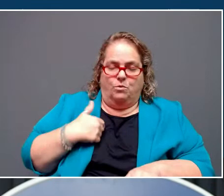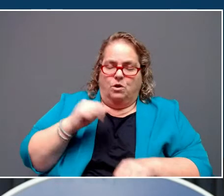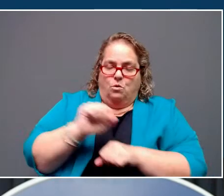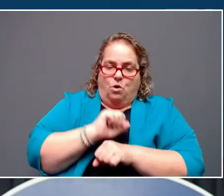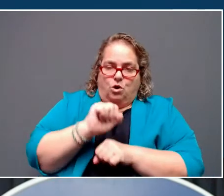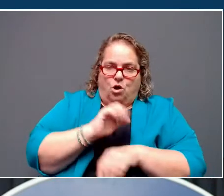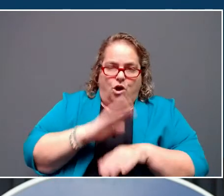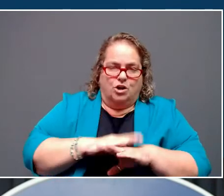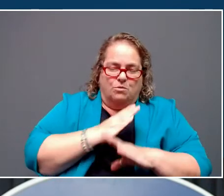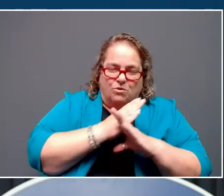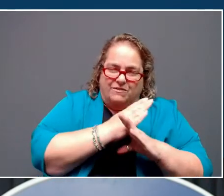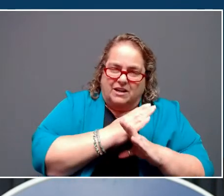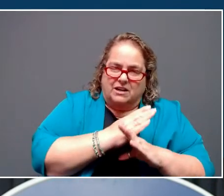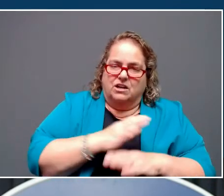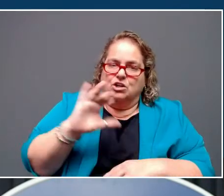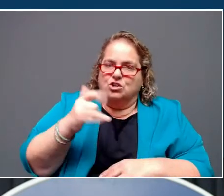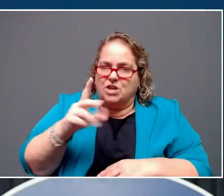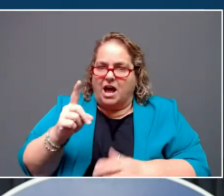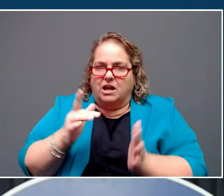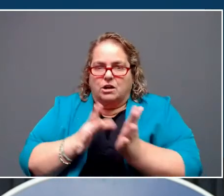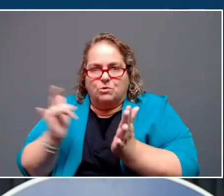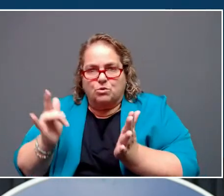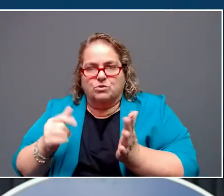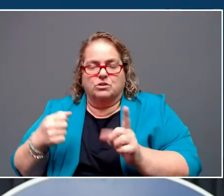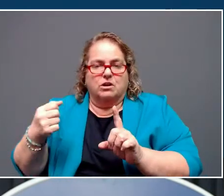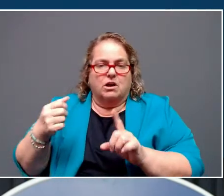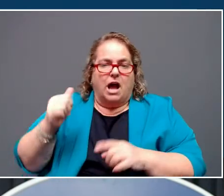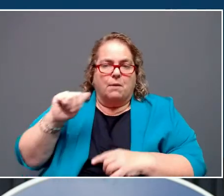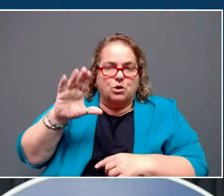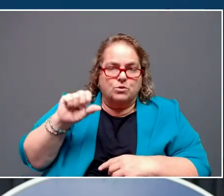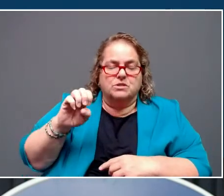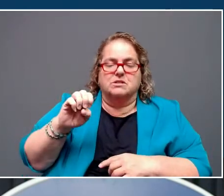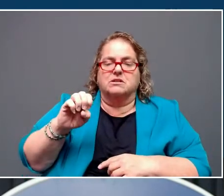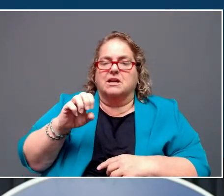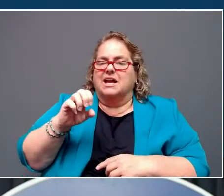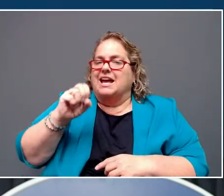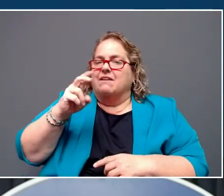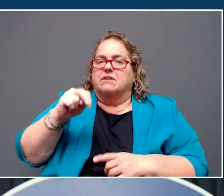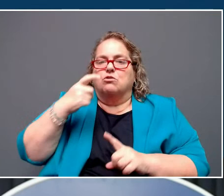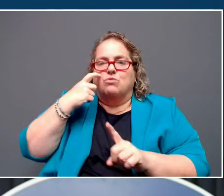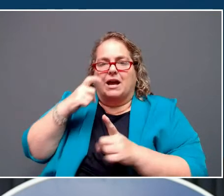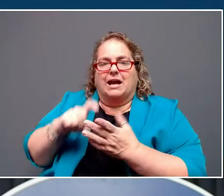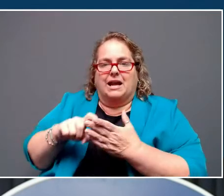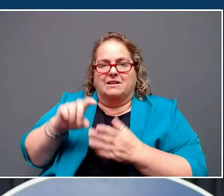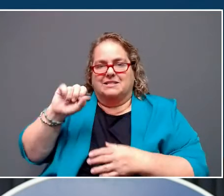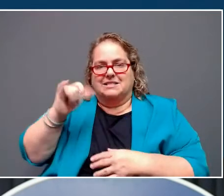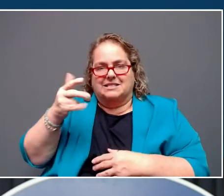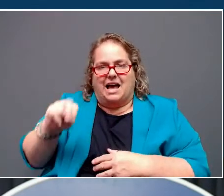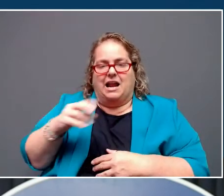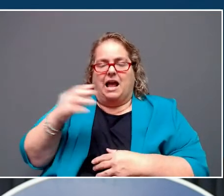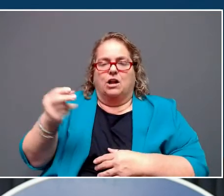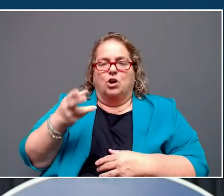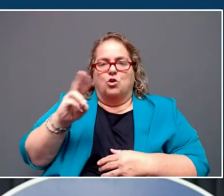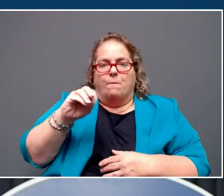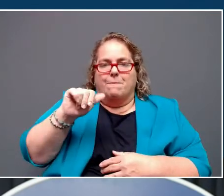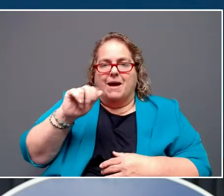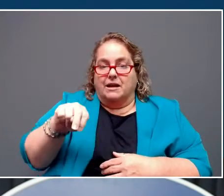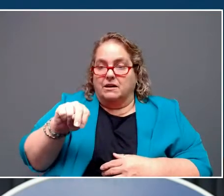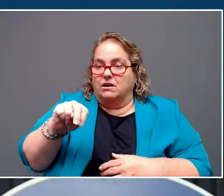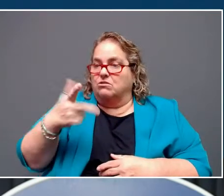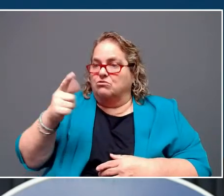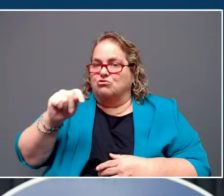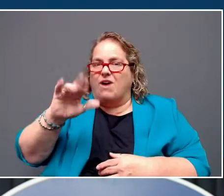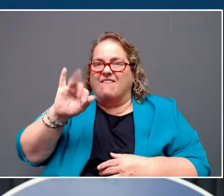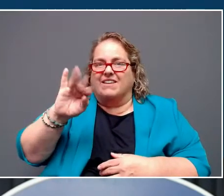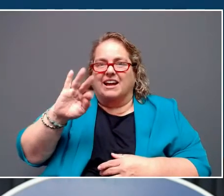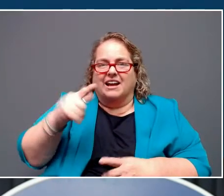preventing child abuse just as much, how you recognize the signs of it, and human trafficking. We were protecting our seniors from scams and abuse,